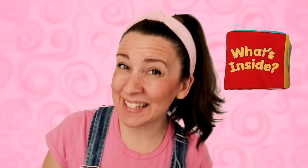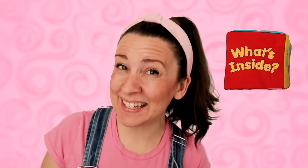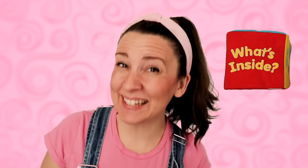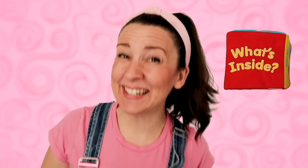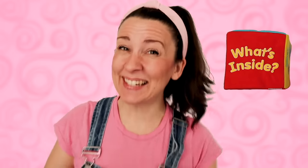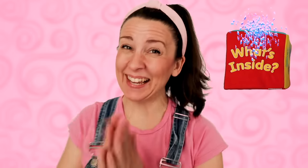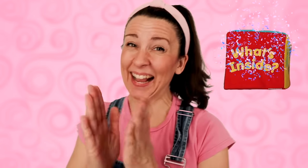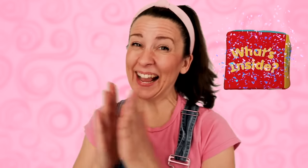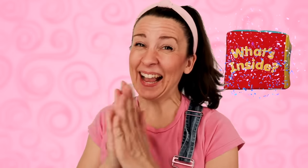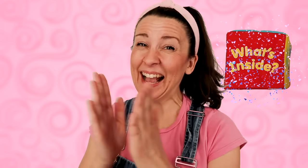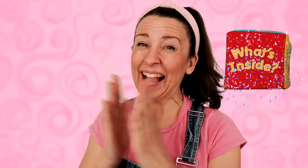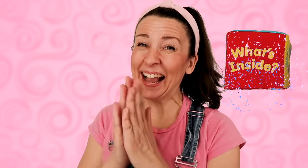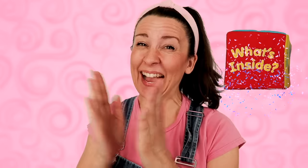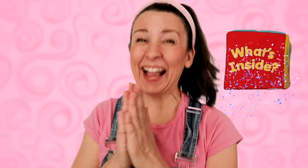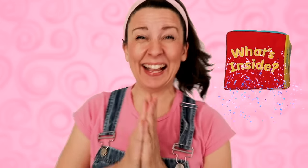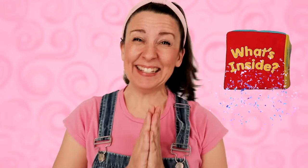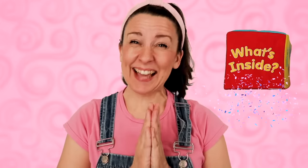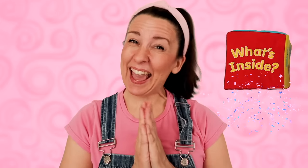me?